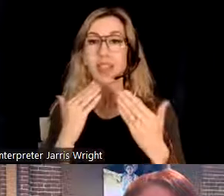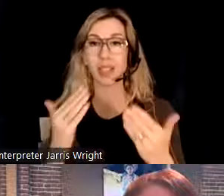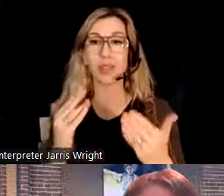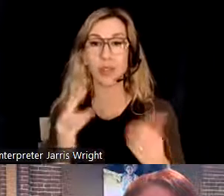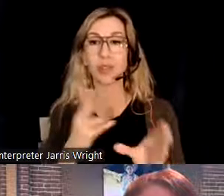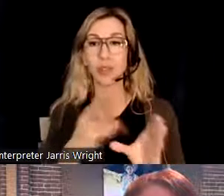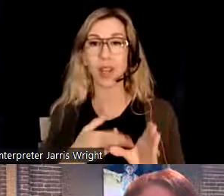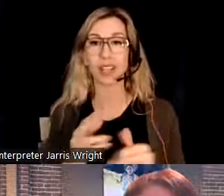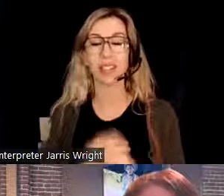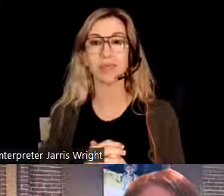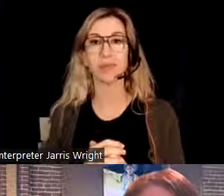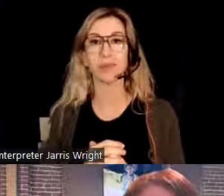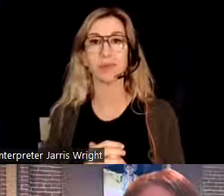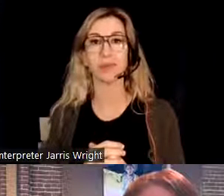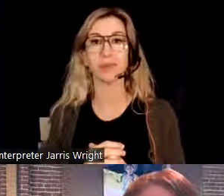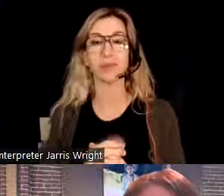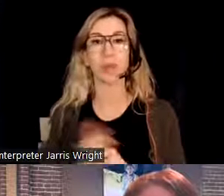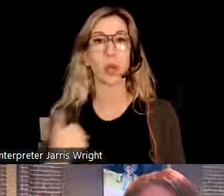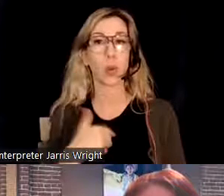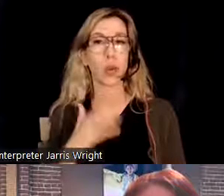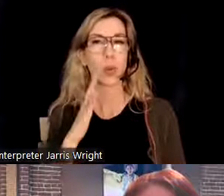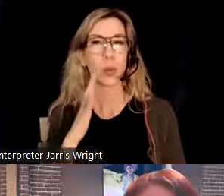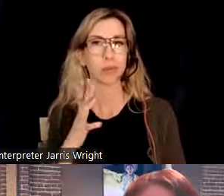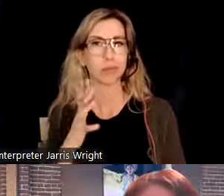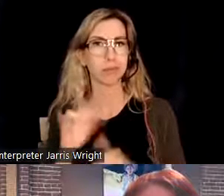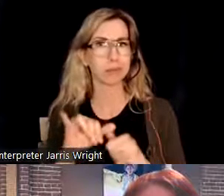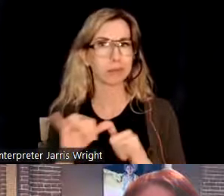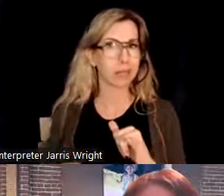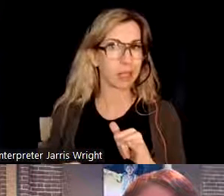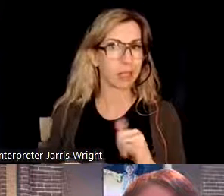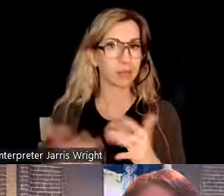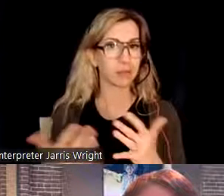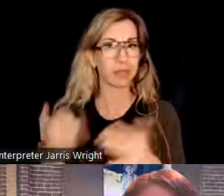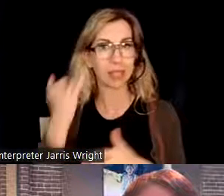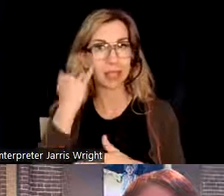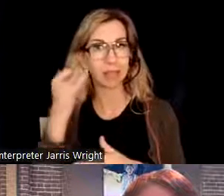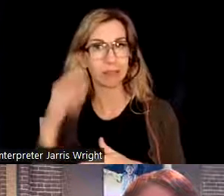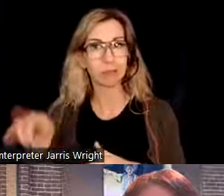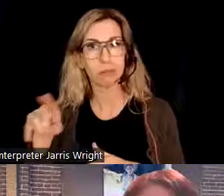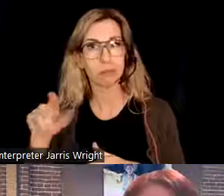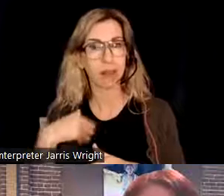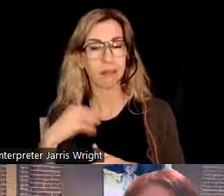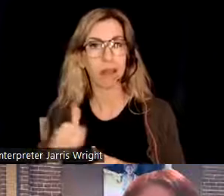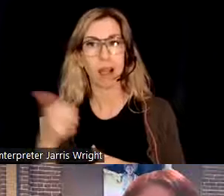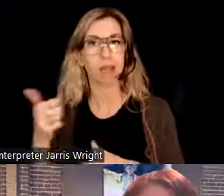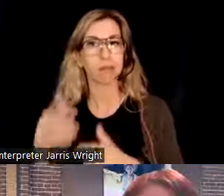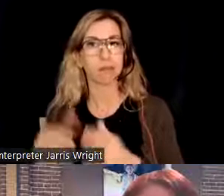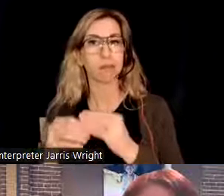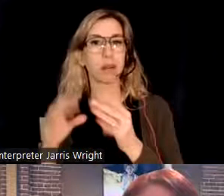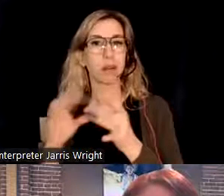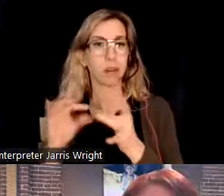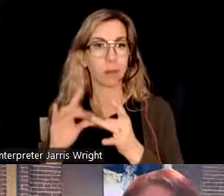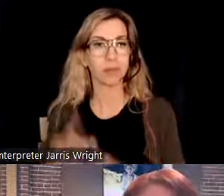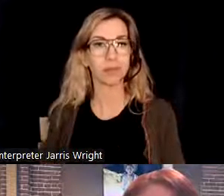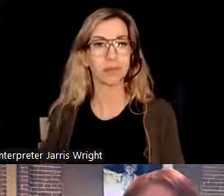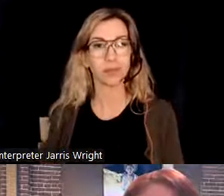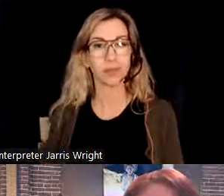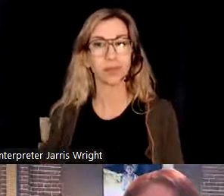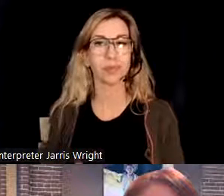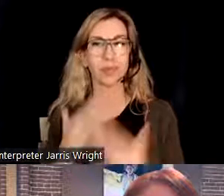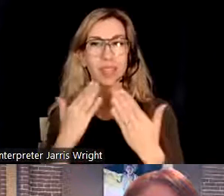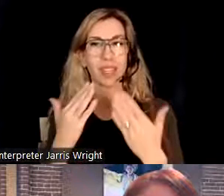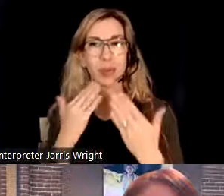joining. We will stick around if anybody has any other further comments to make. Thank